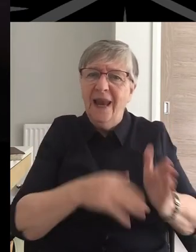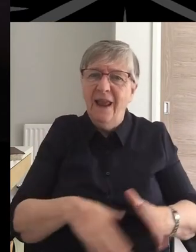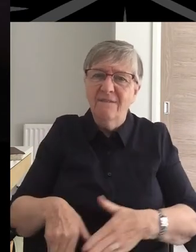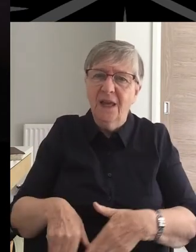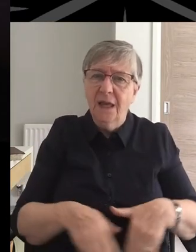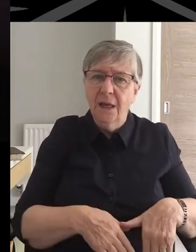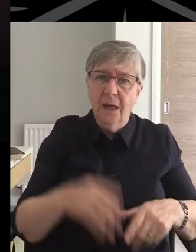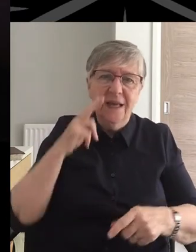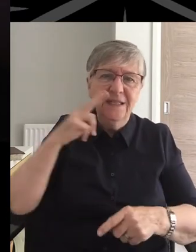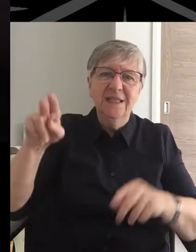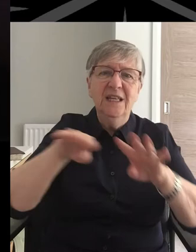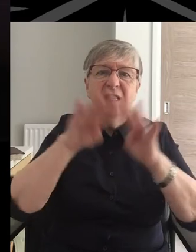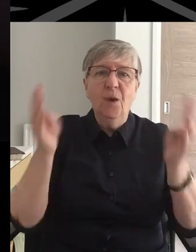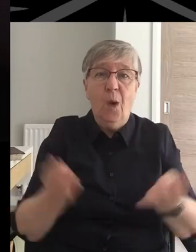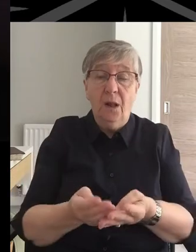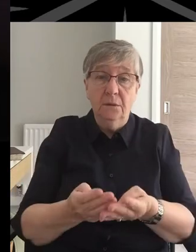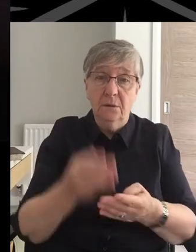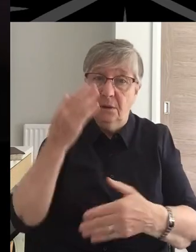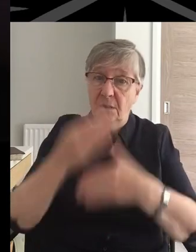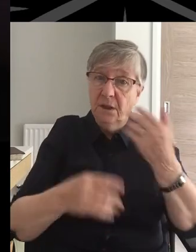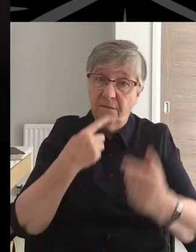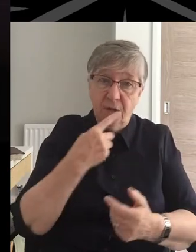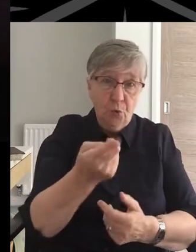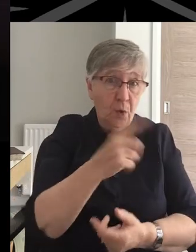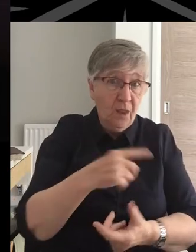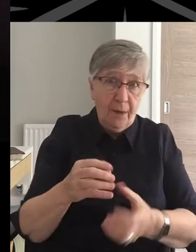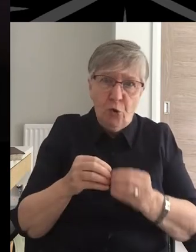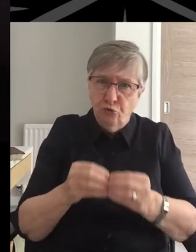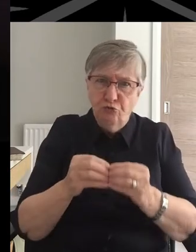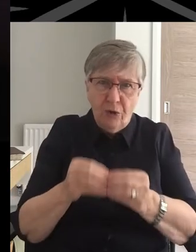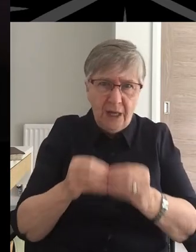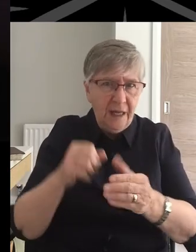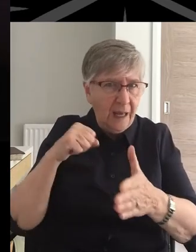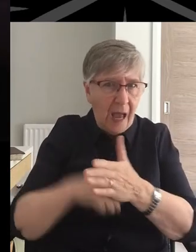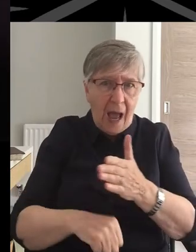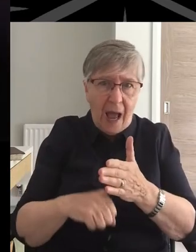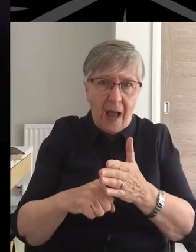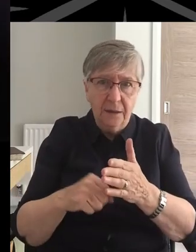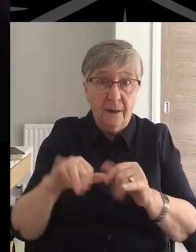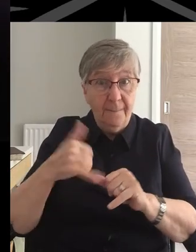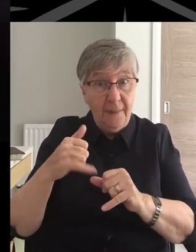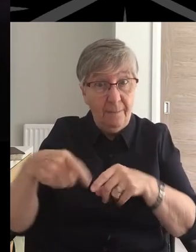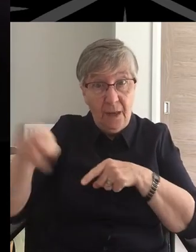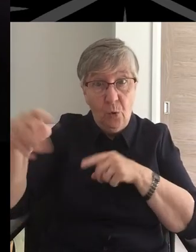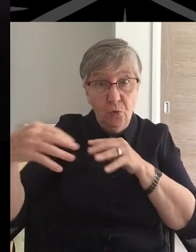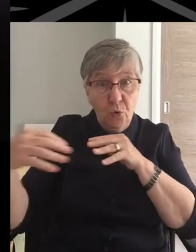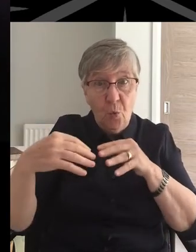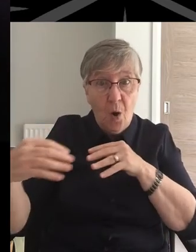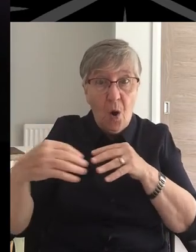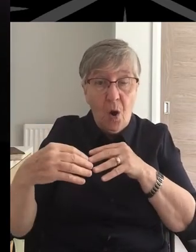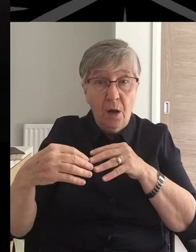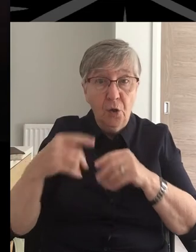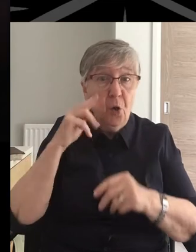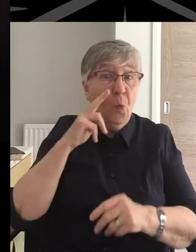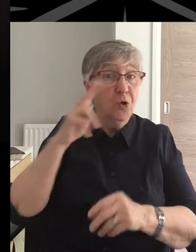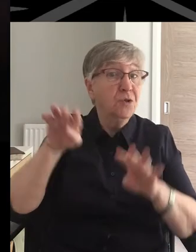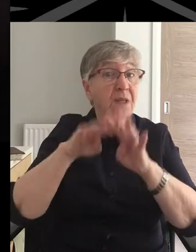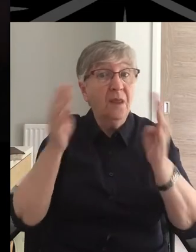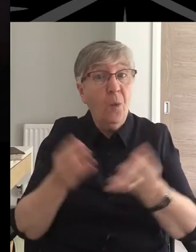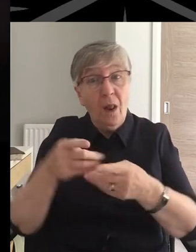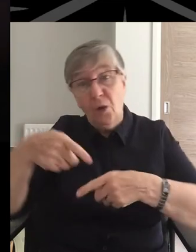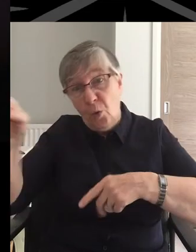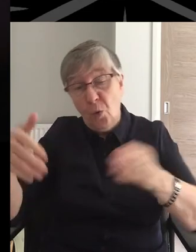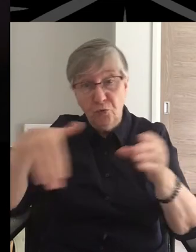world. They didn't mention the tough training. They didn't mention the possibility of war. But there it was. You want to see the world? Join the Navy. See the world.